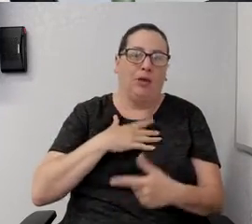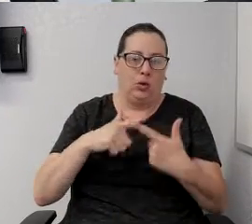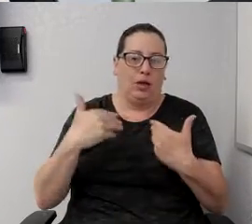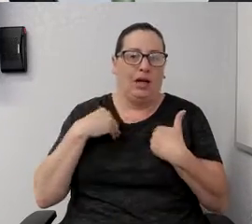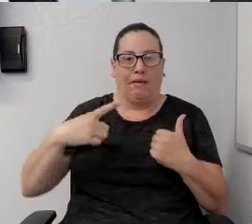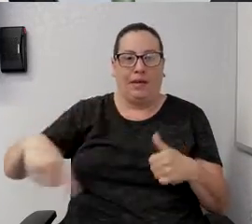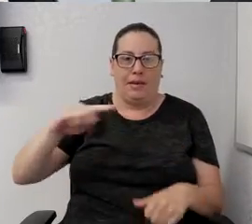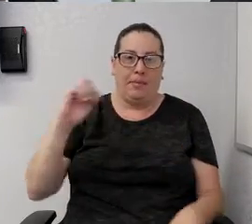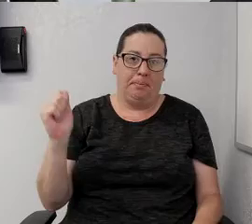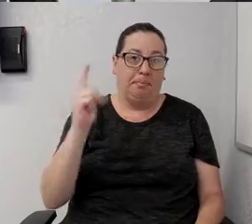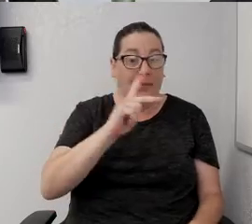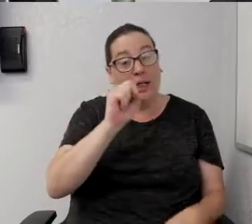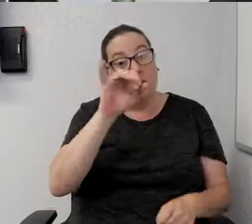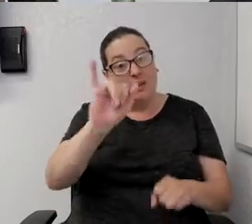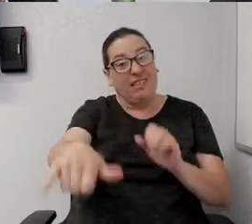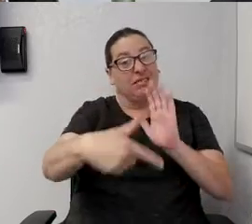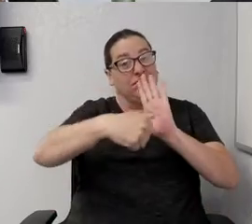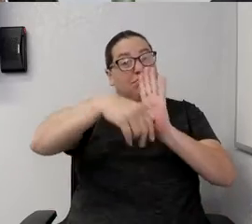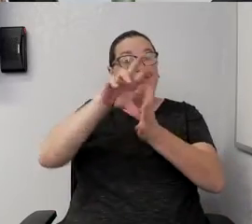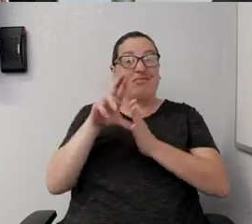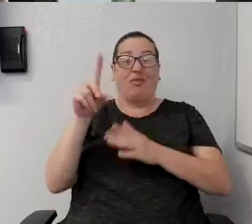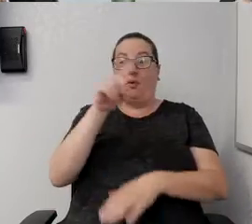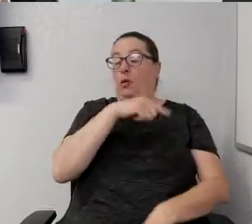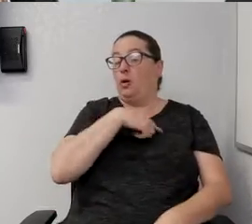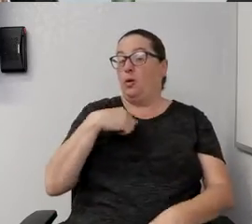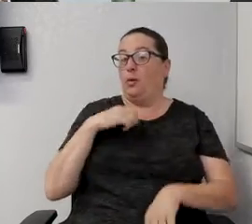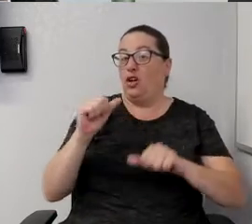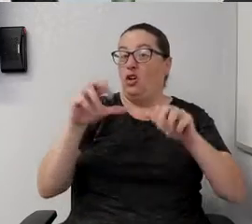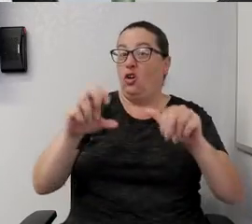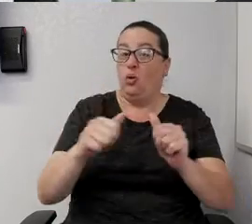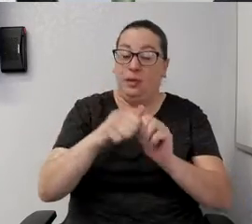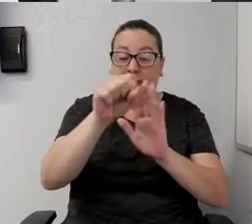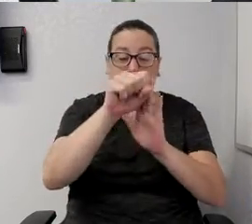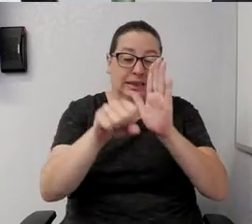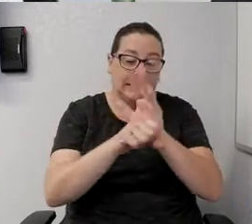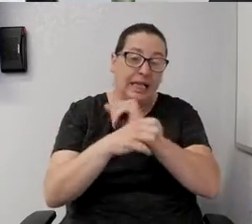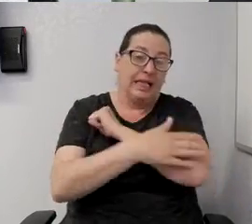that's a recap of where we are at the state, county, and local Okay, level. perfect.